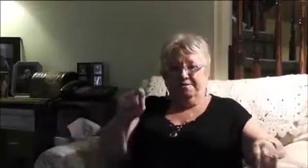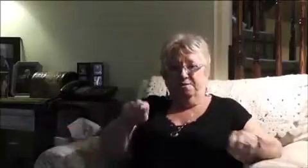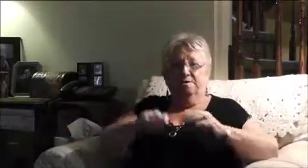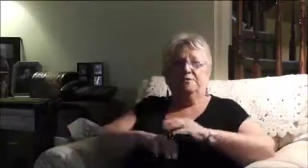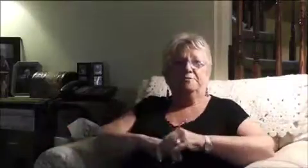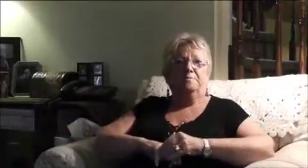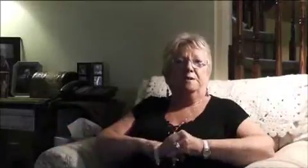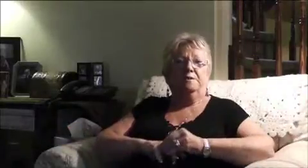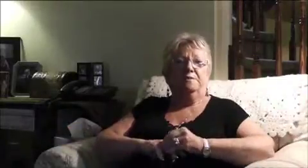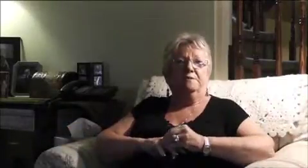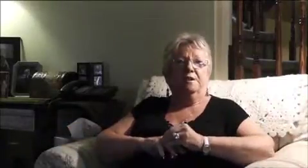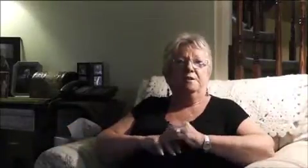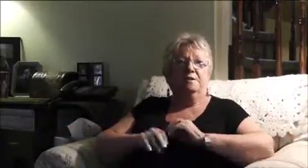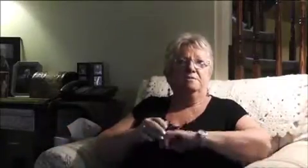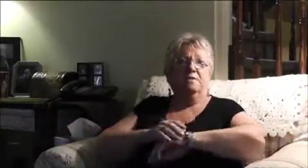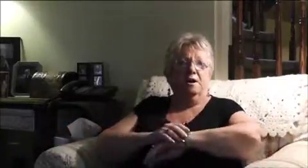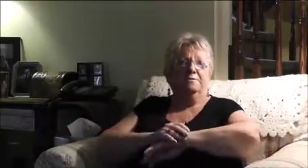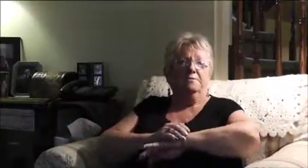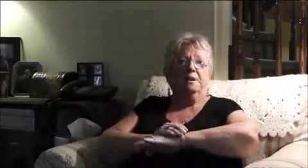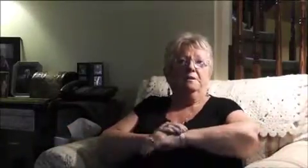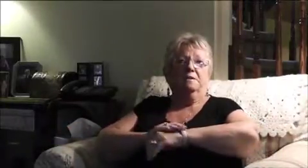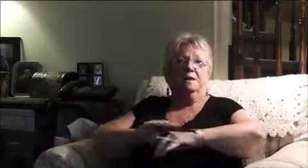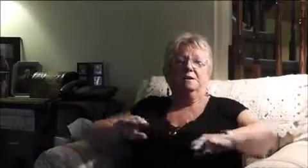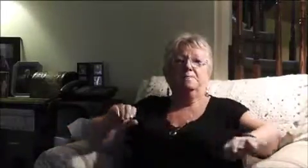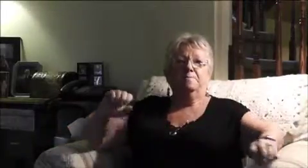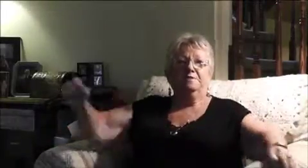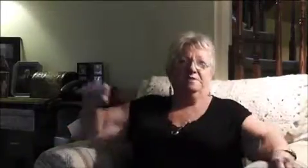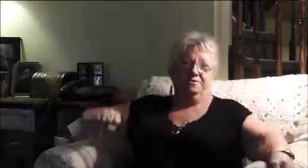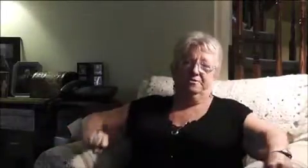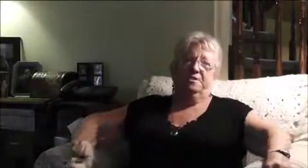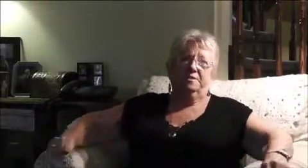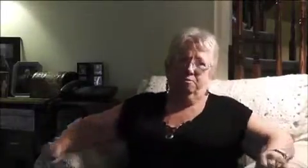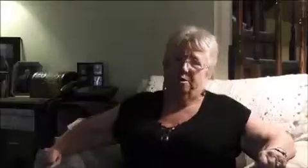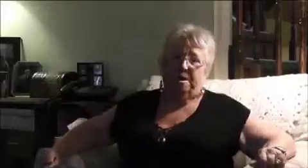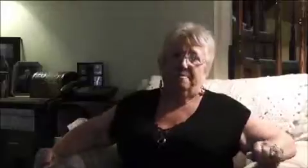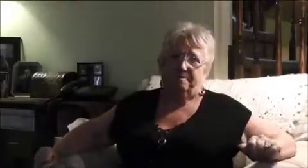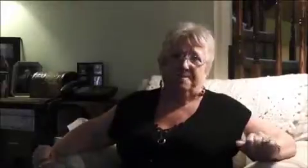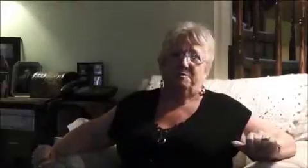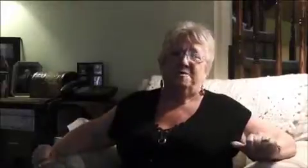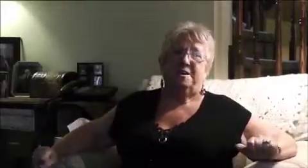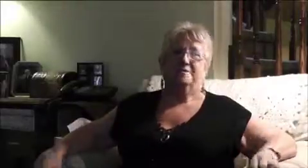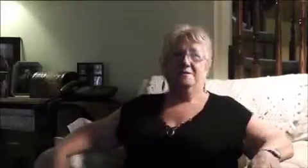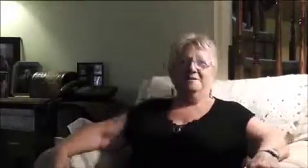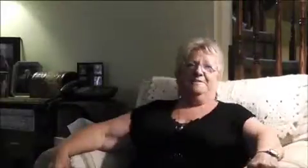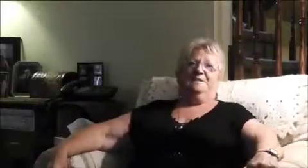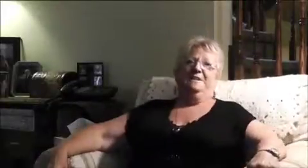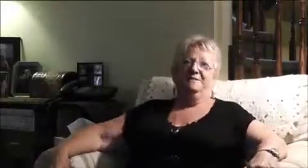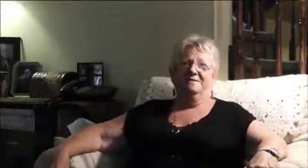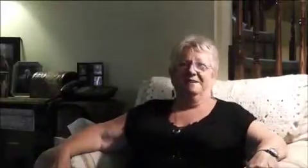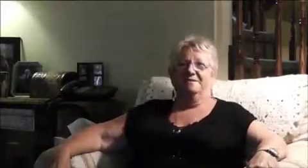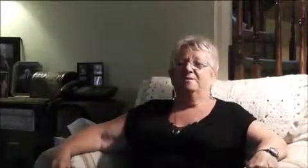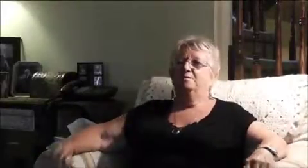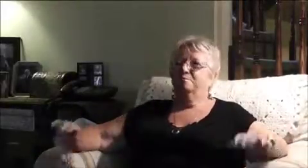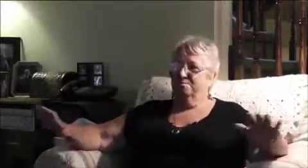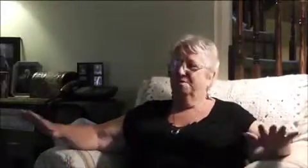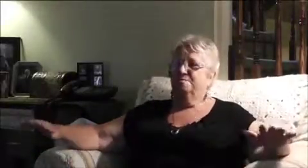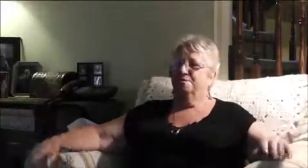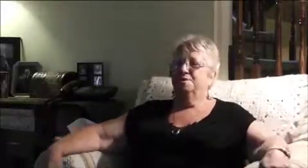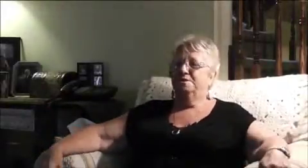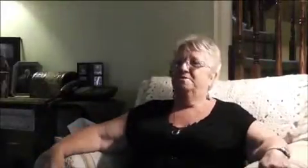And this new little scriptwriter I've got, he is awesome, and he believes in it too. He said, we're going to have the best movie ever. Terrific.